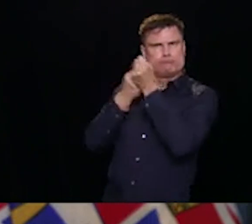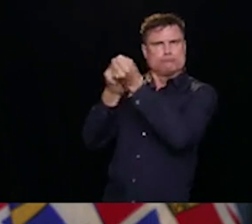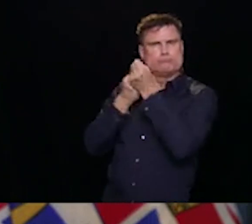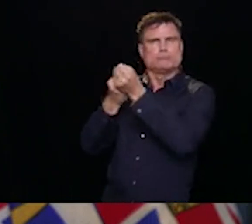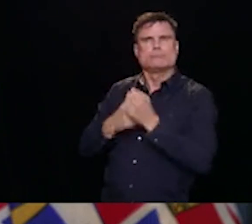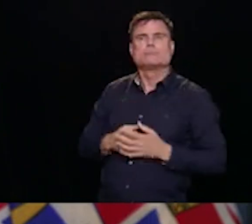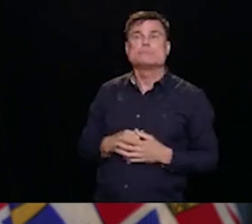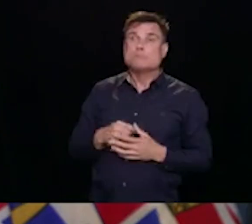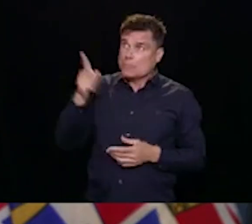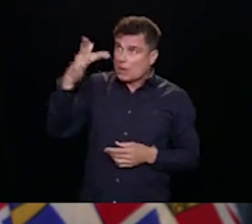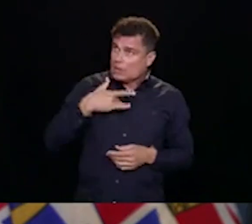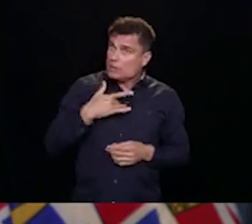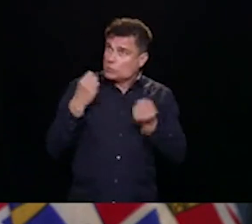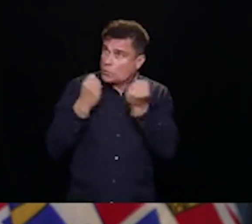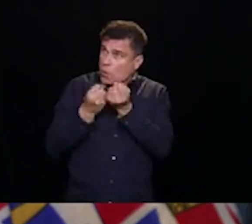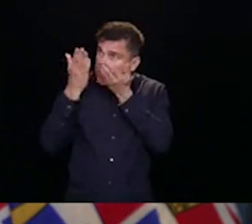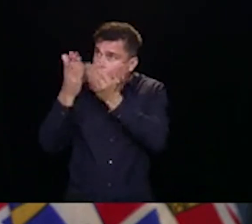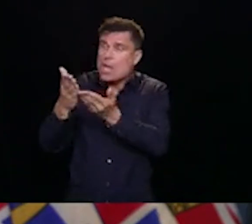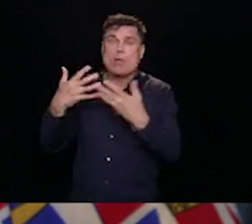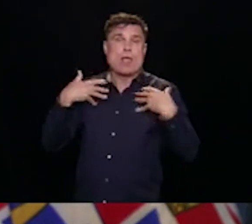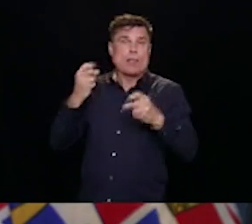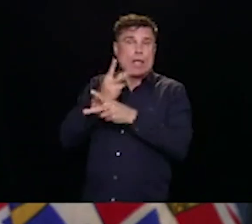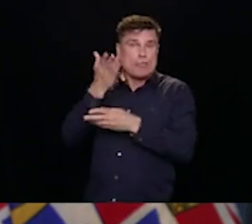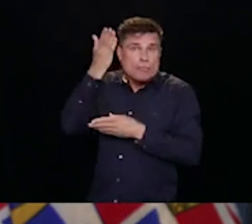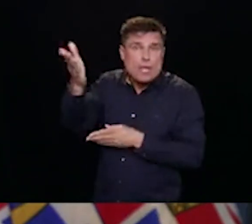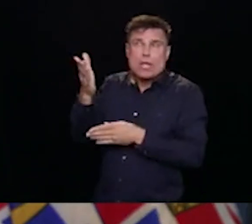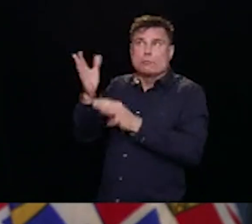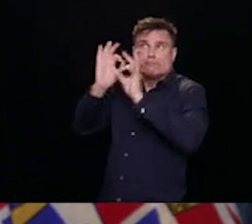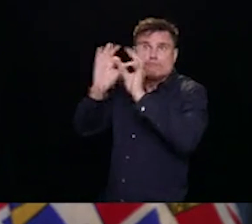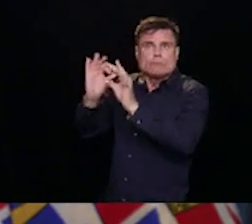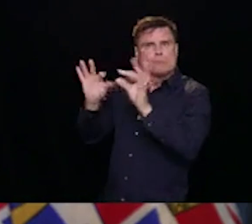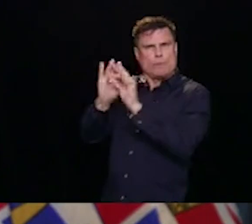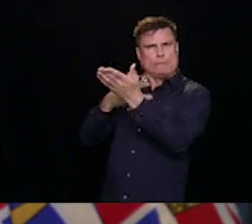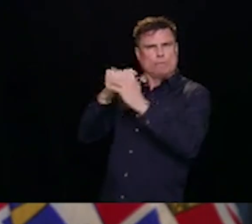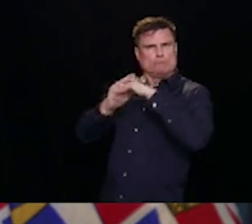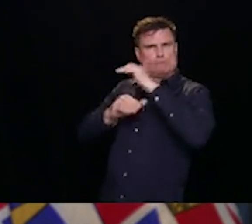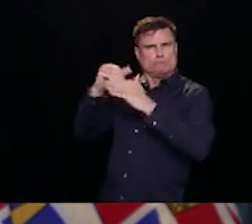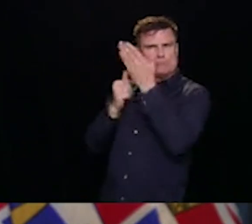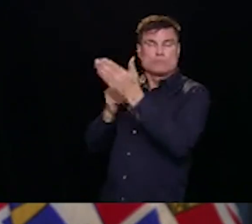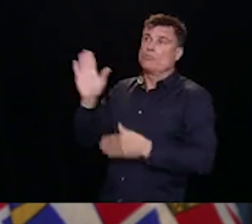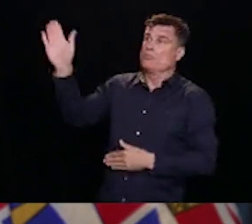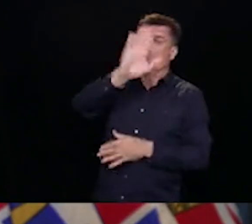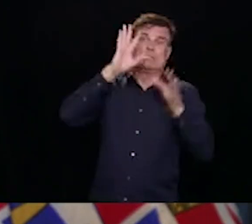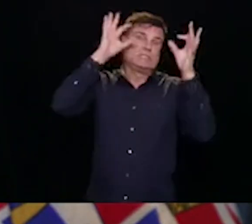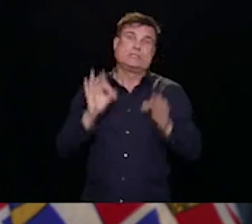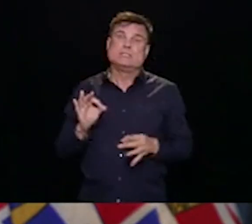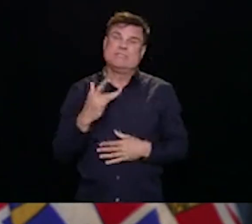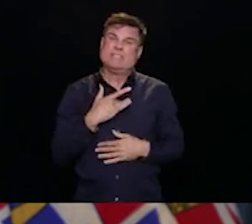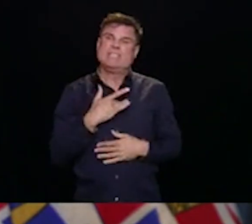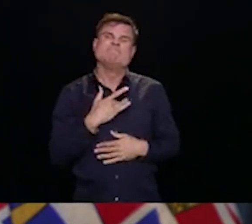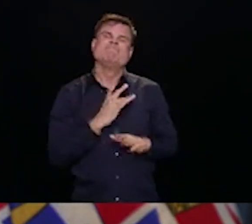to have visitors, and I absolutely support them in those decisions. But it is not just First Nations communities. I've also heard from a number of